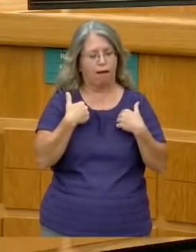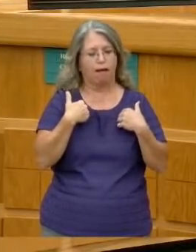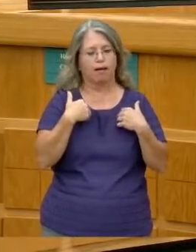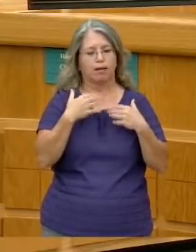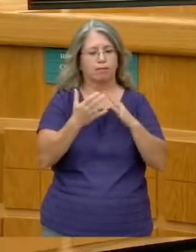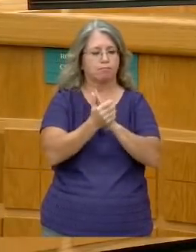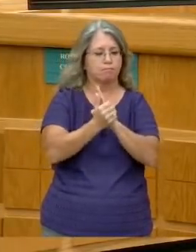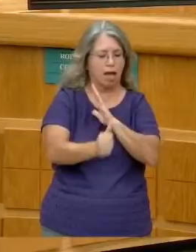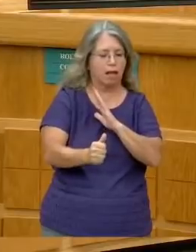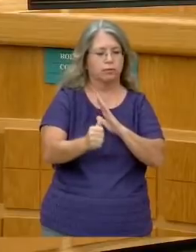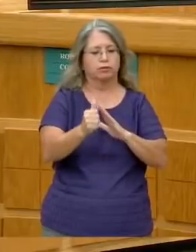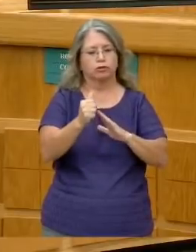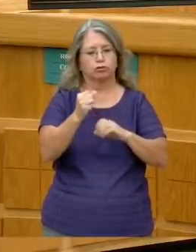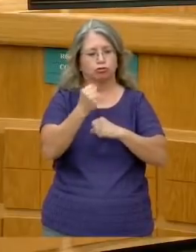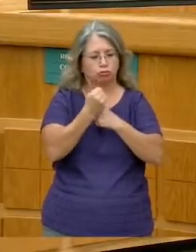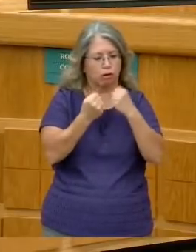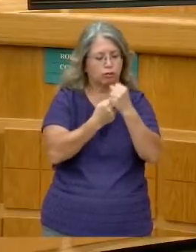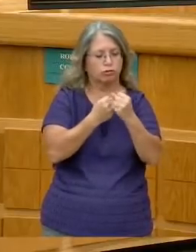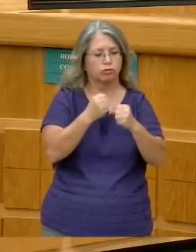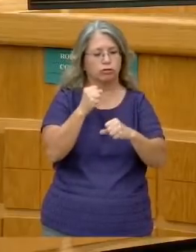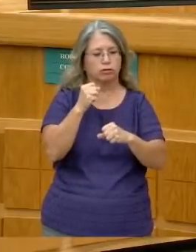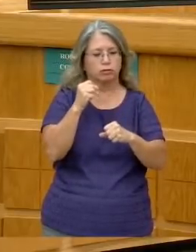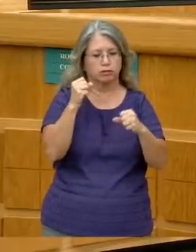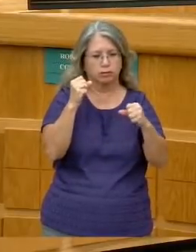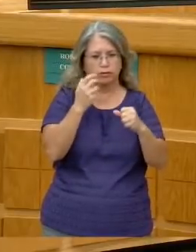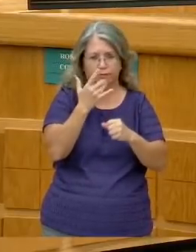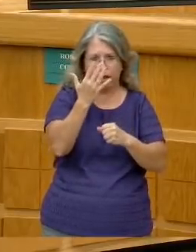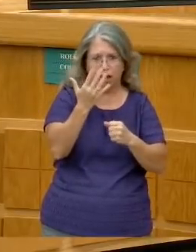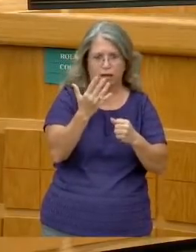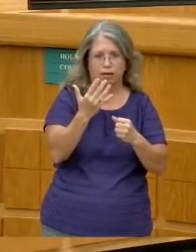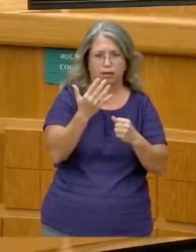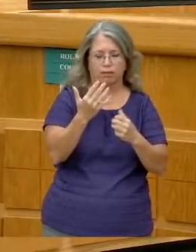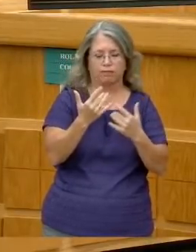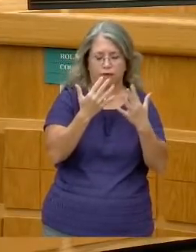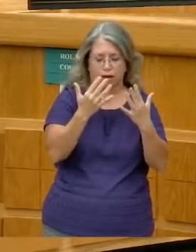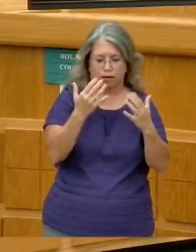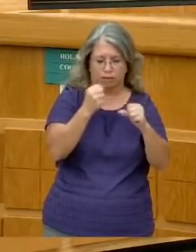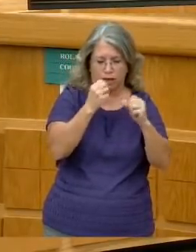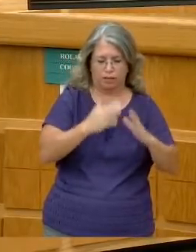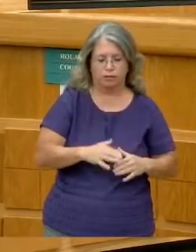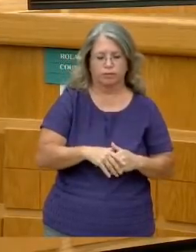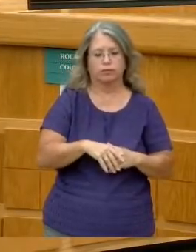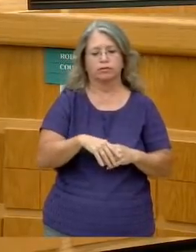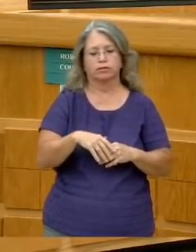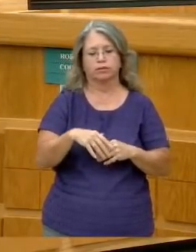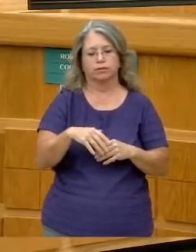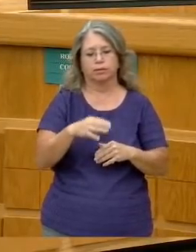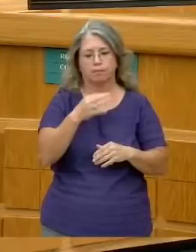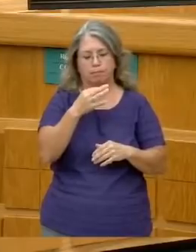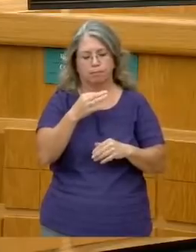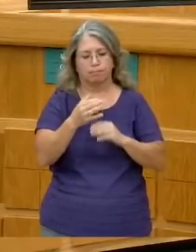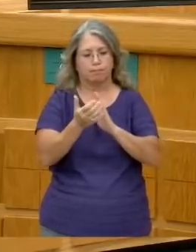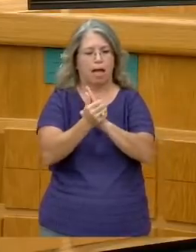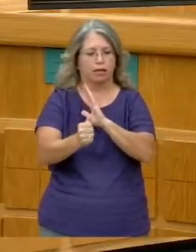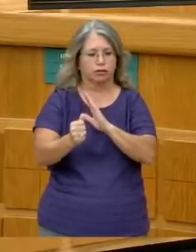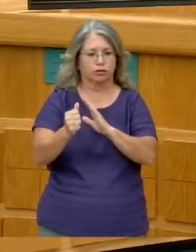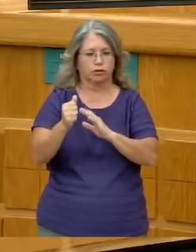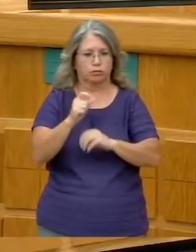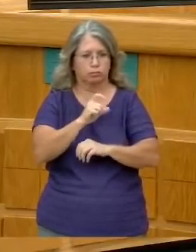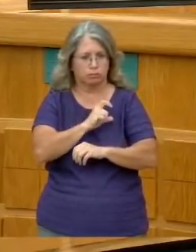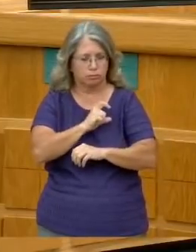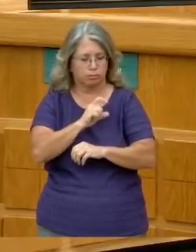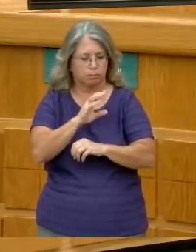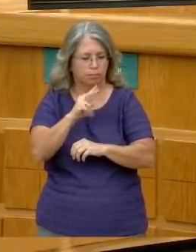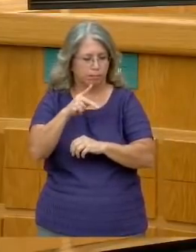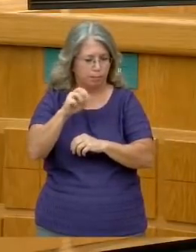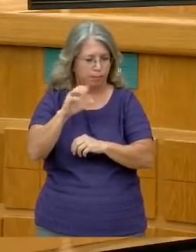Rescue firefighter, a Master Peace Officer. He was an EMT, an instructor, and he was